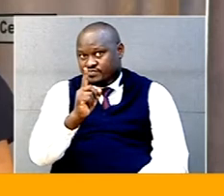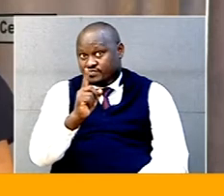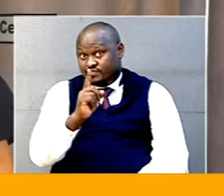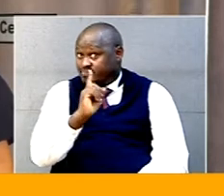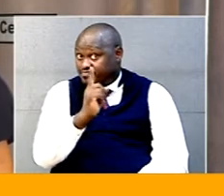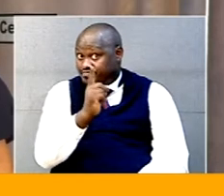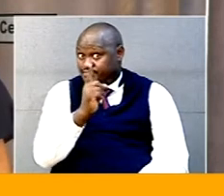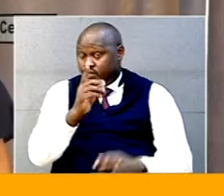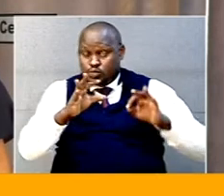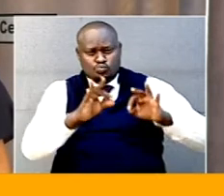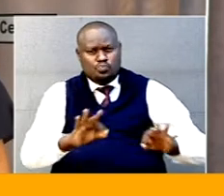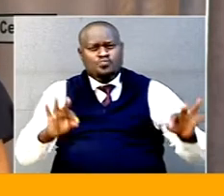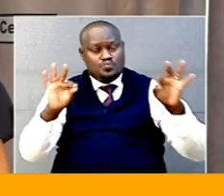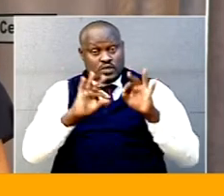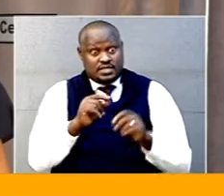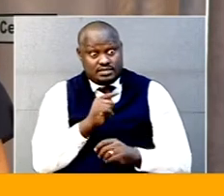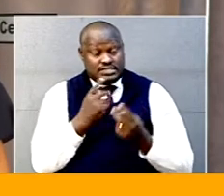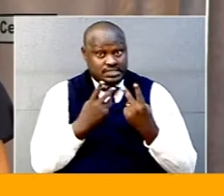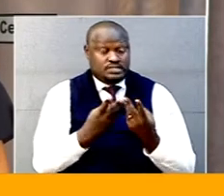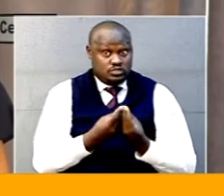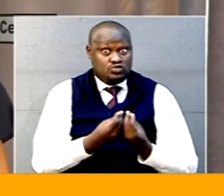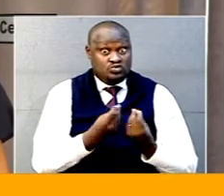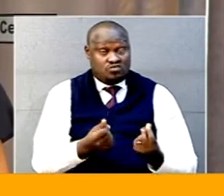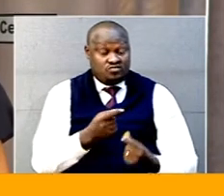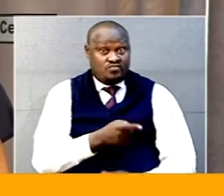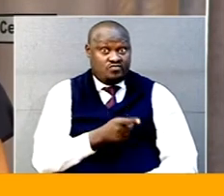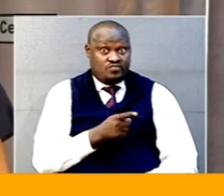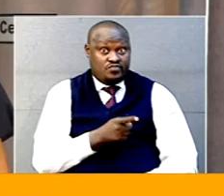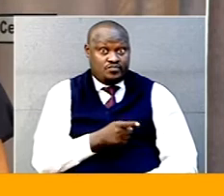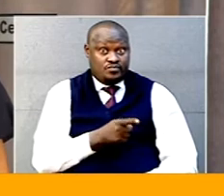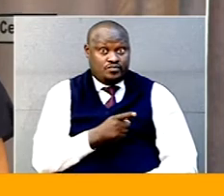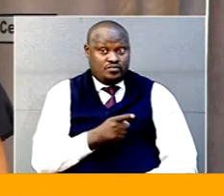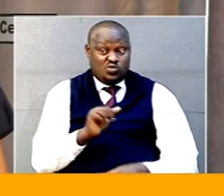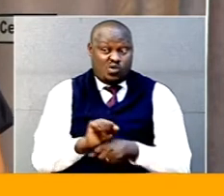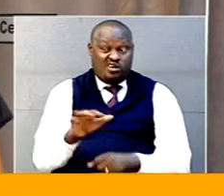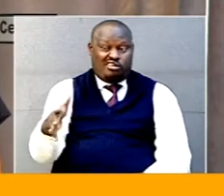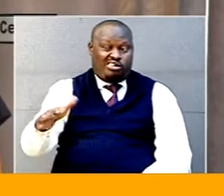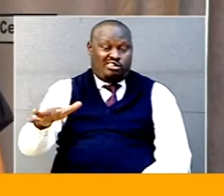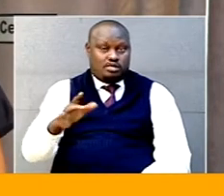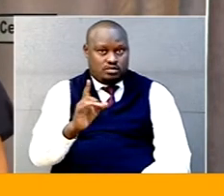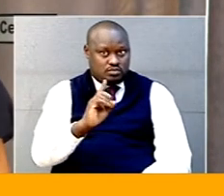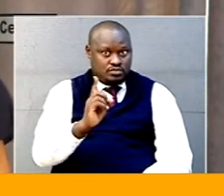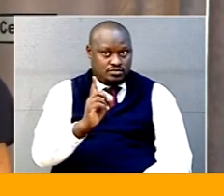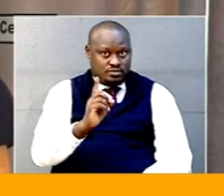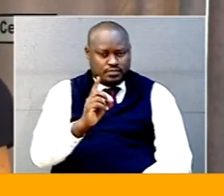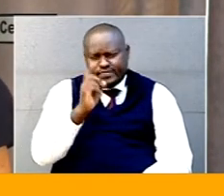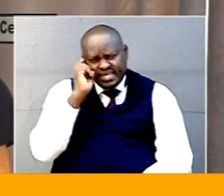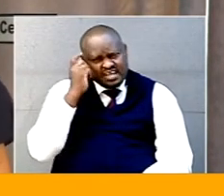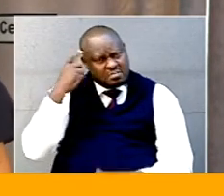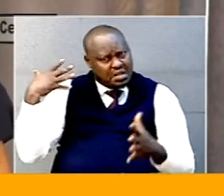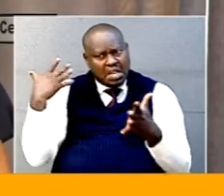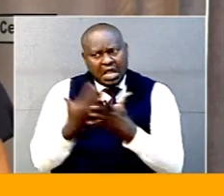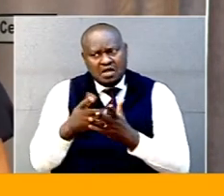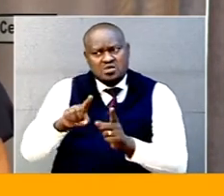one of the issues that is going to be really be emphasized. It is not that government has ever relaxed on